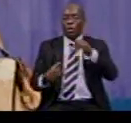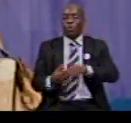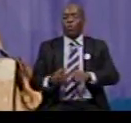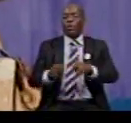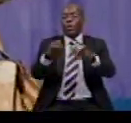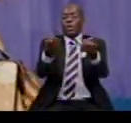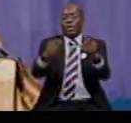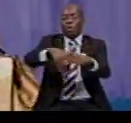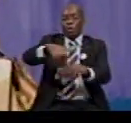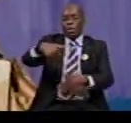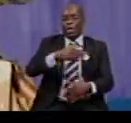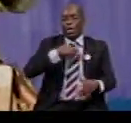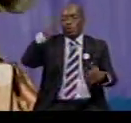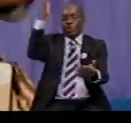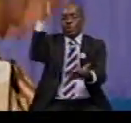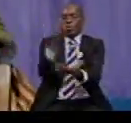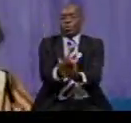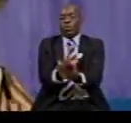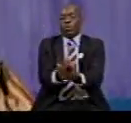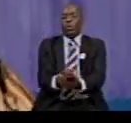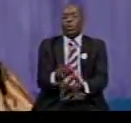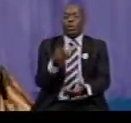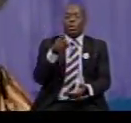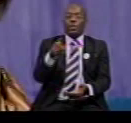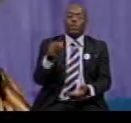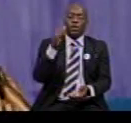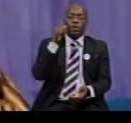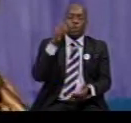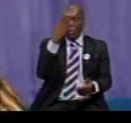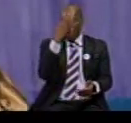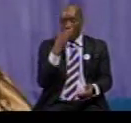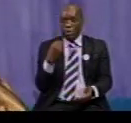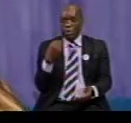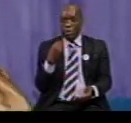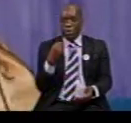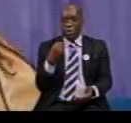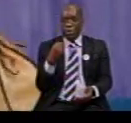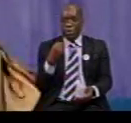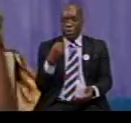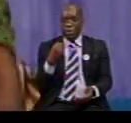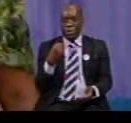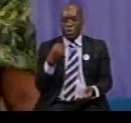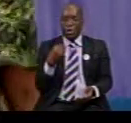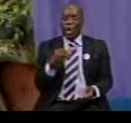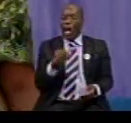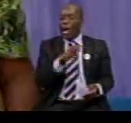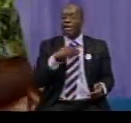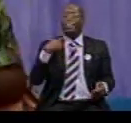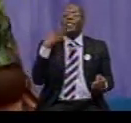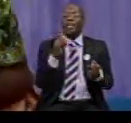o mo sun maju won ni eja nla kan ti gbe eja to kere mi.